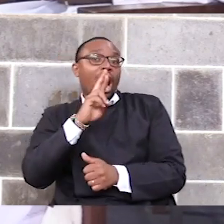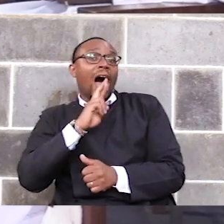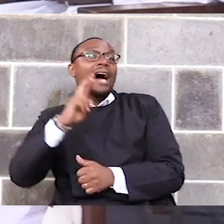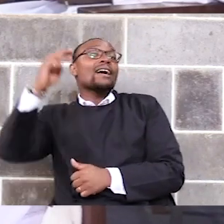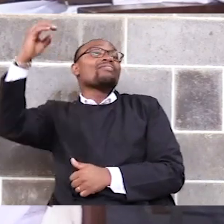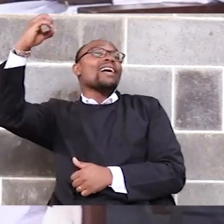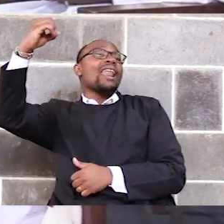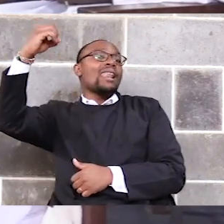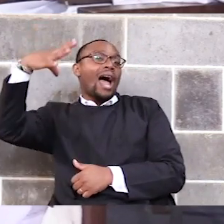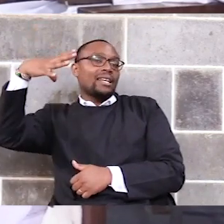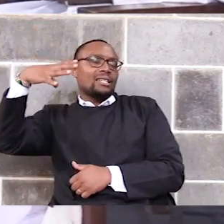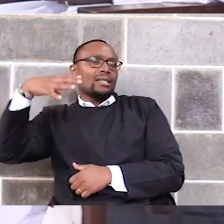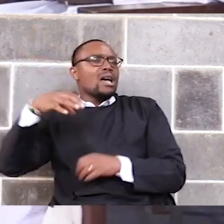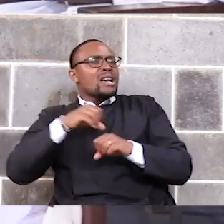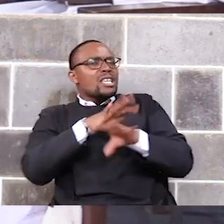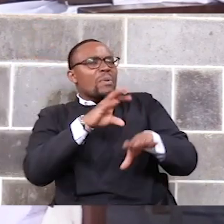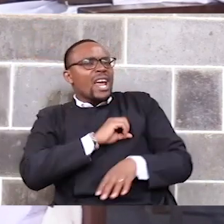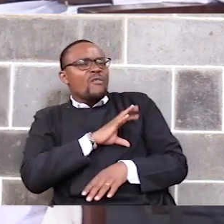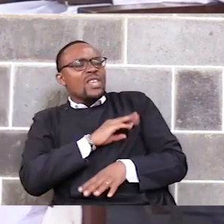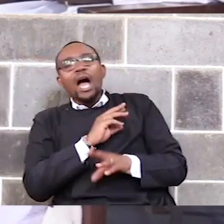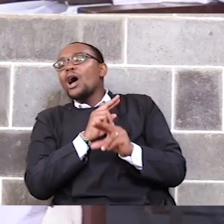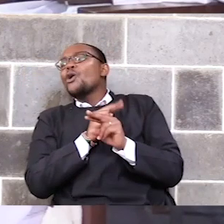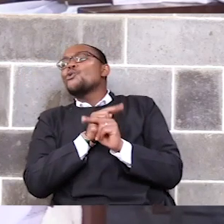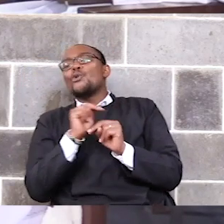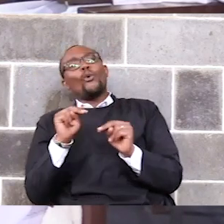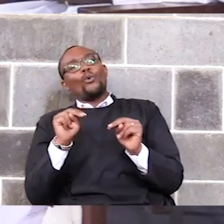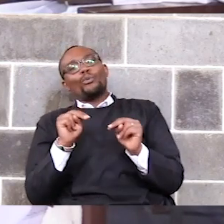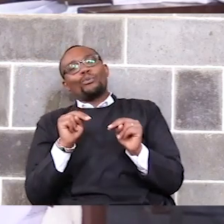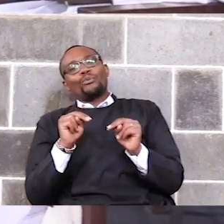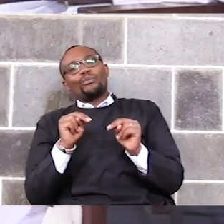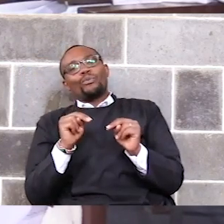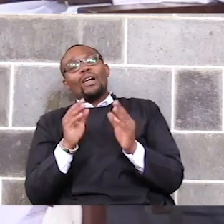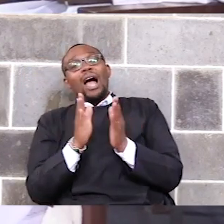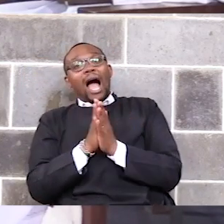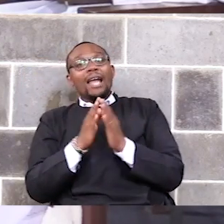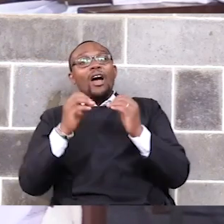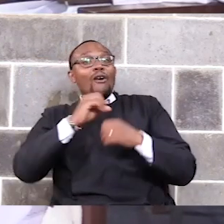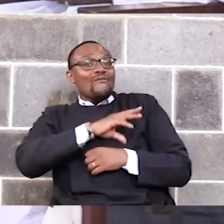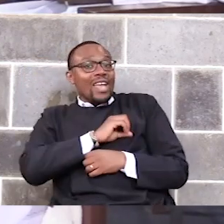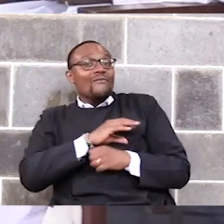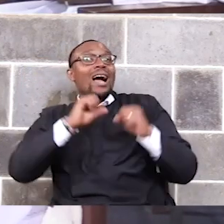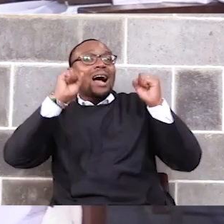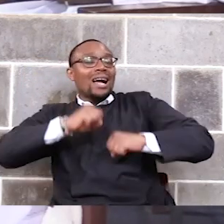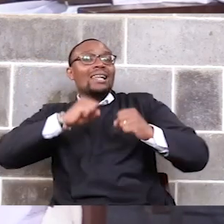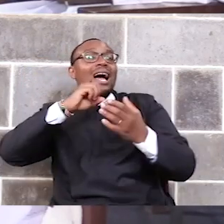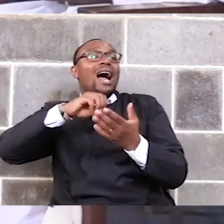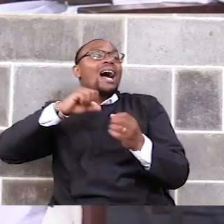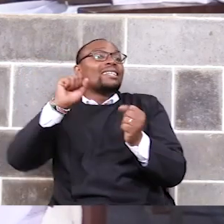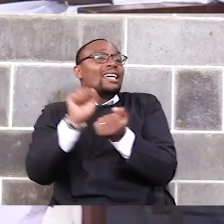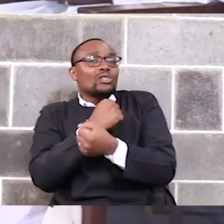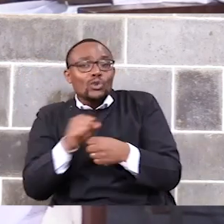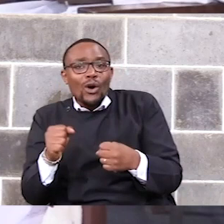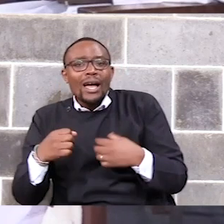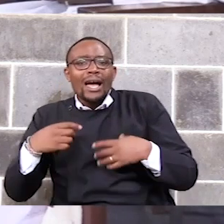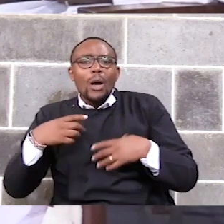not spread fear, for it only breeds panic. And we've seen how counterproductive it is in our local supermarkets when